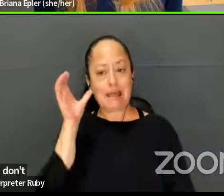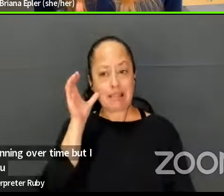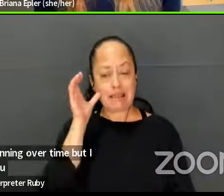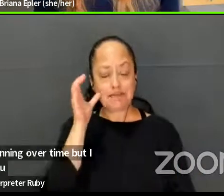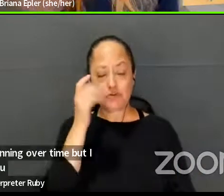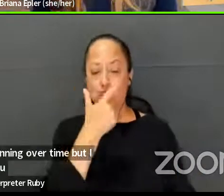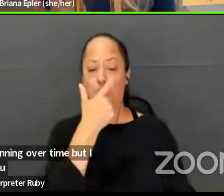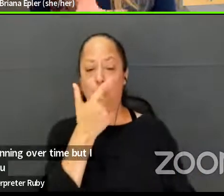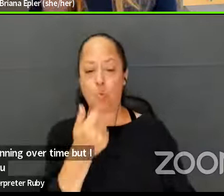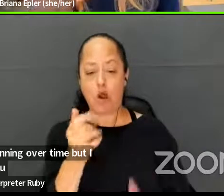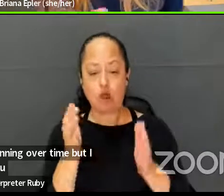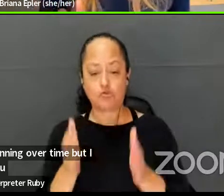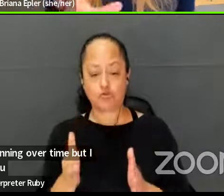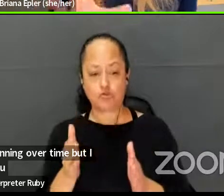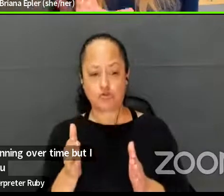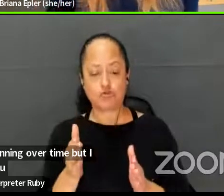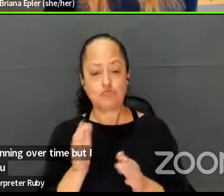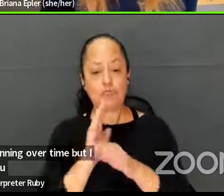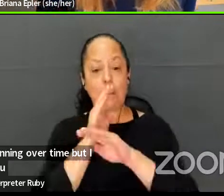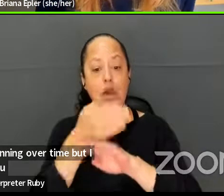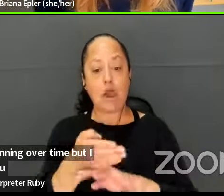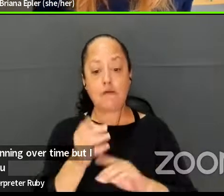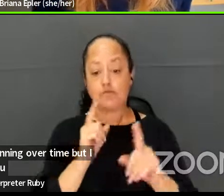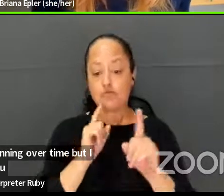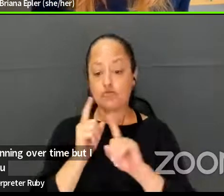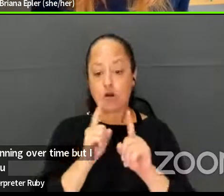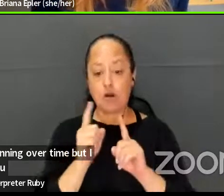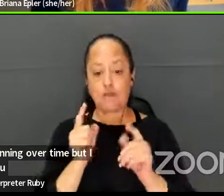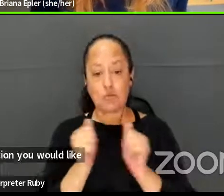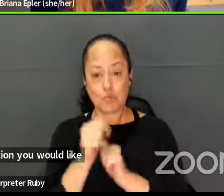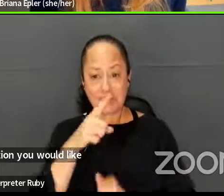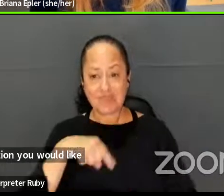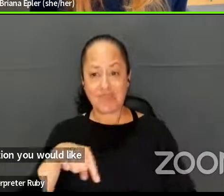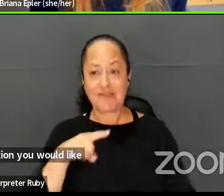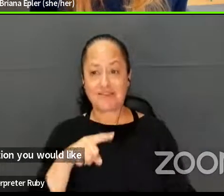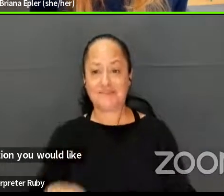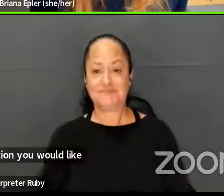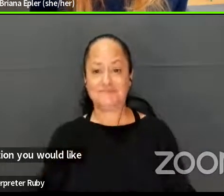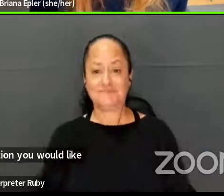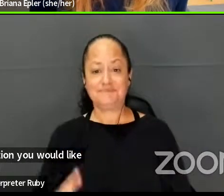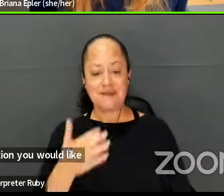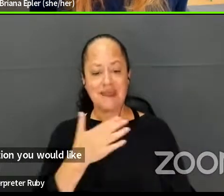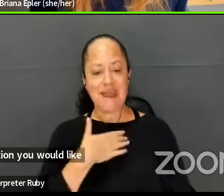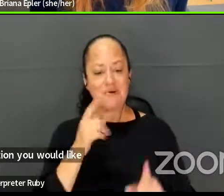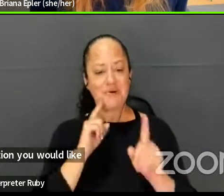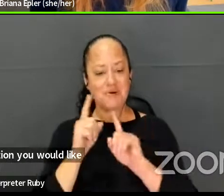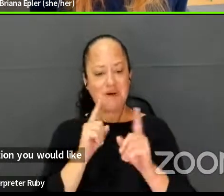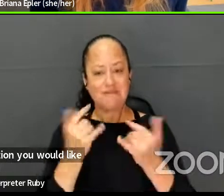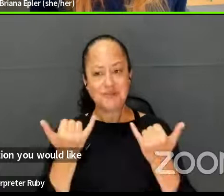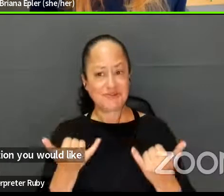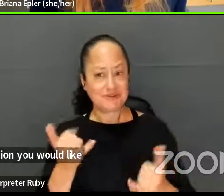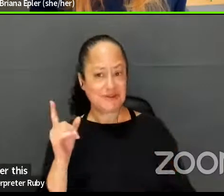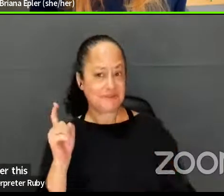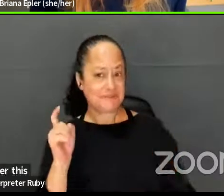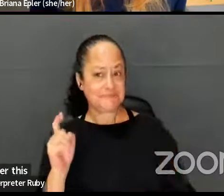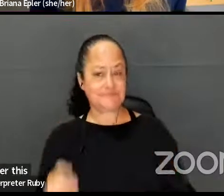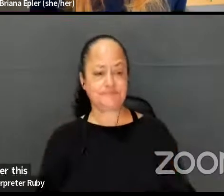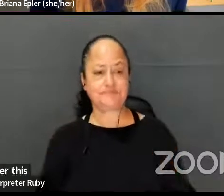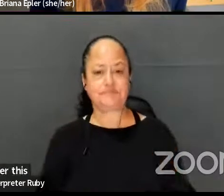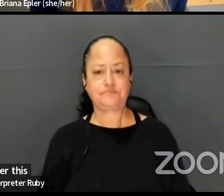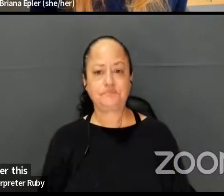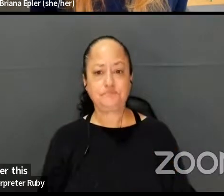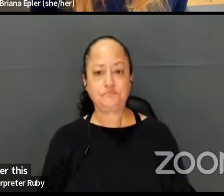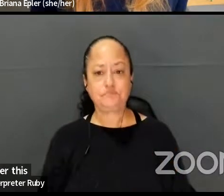take after our conversation, after being with us with our conversation today? Shall I